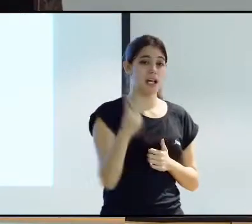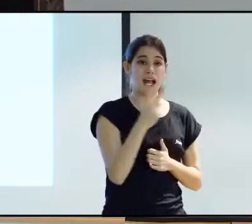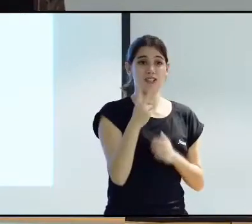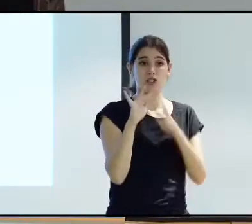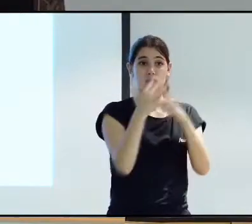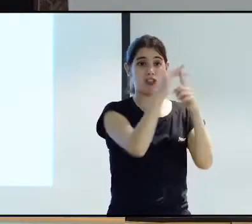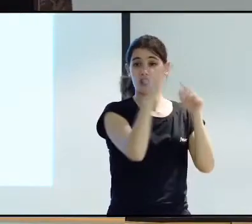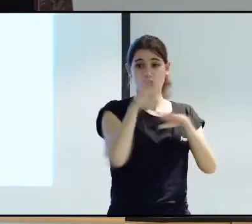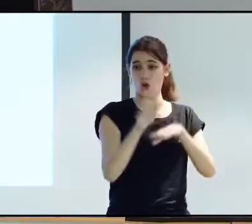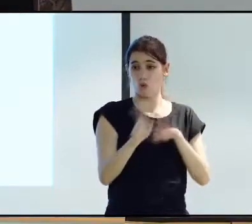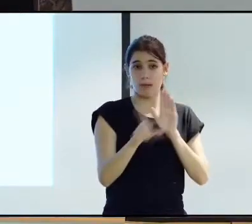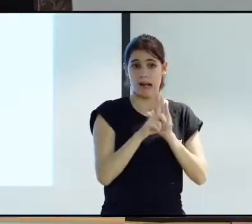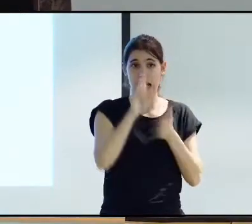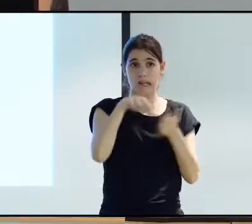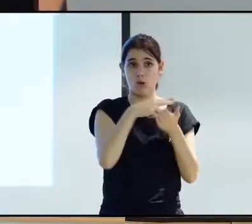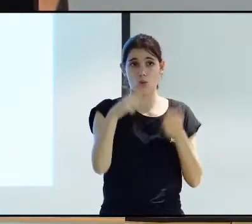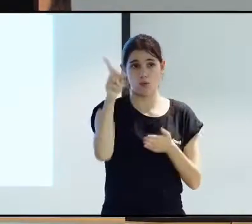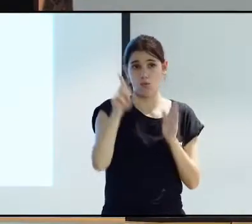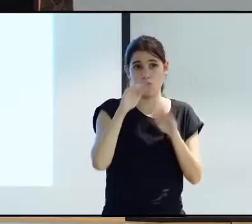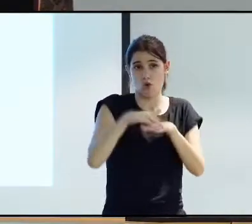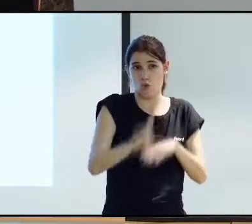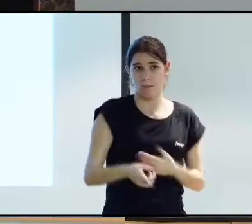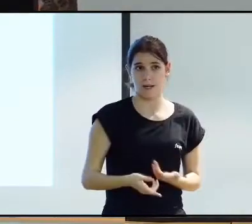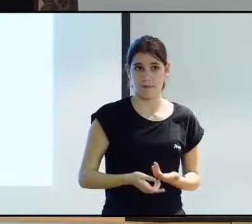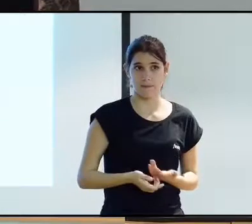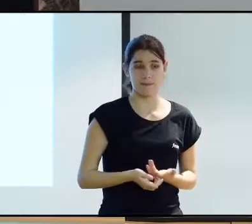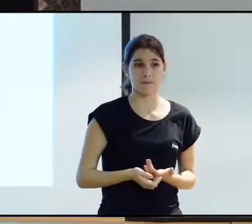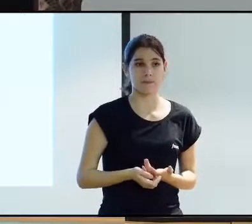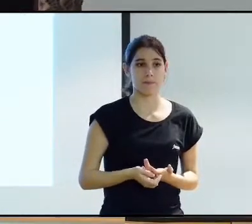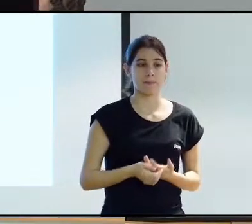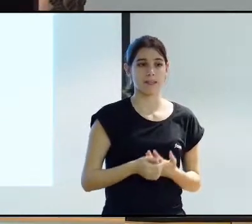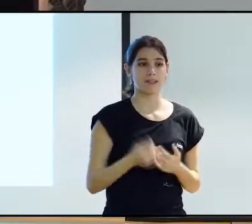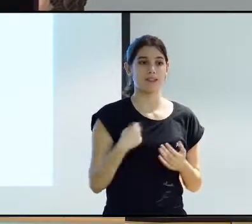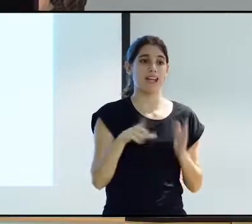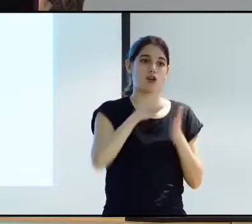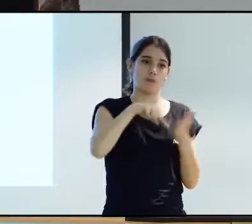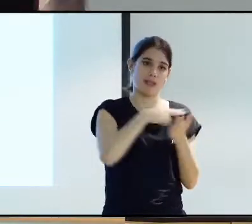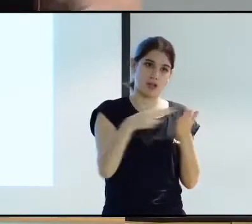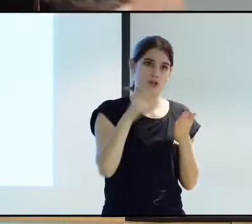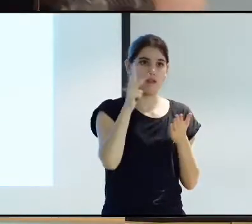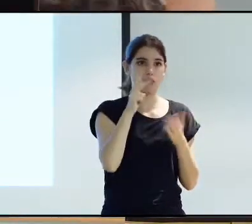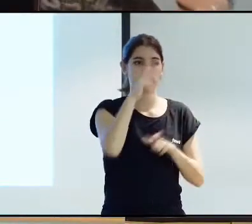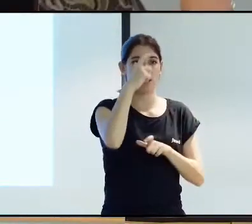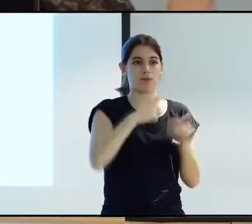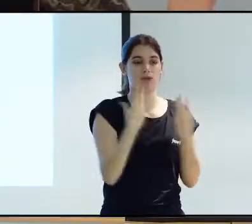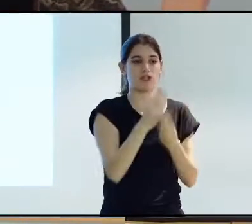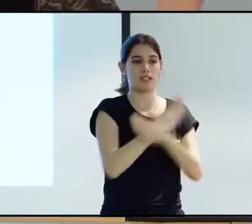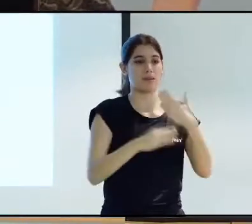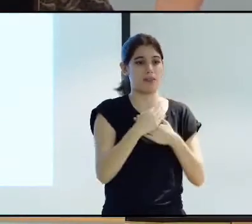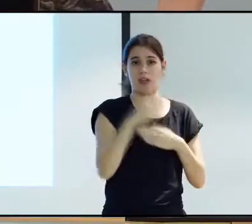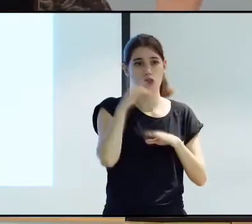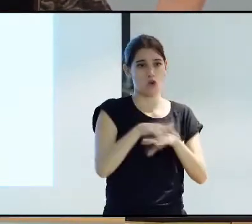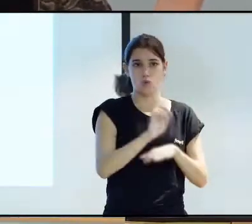In both cases, nobody is actually complying with the Convention of Rights